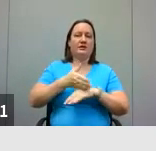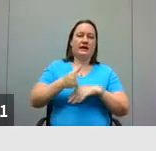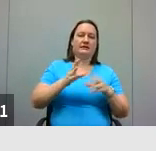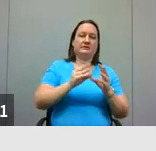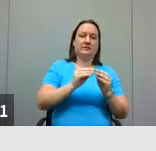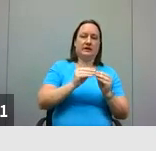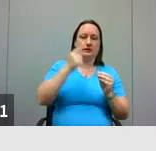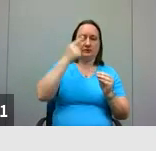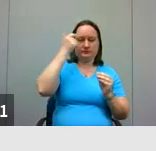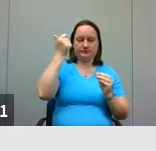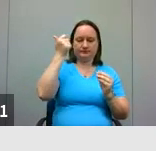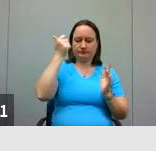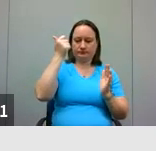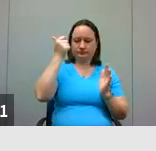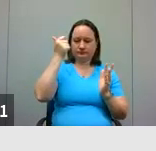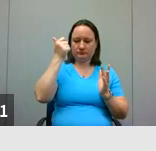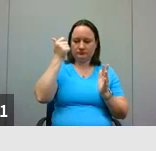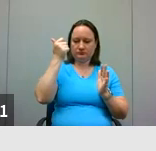the